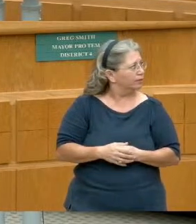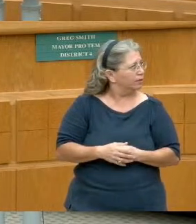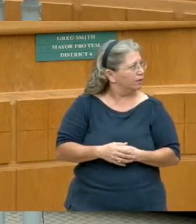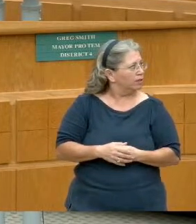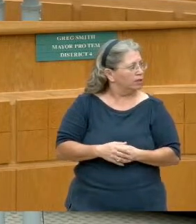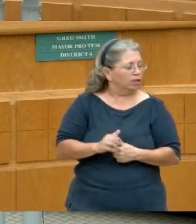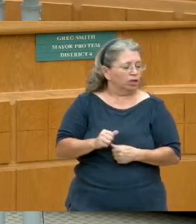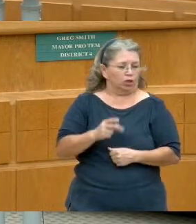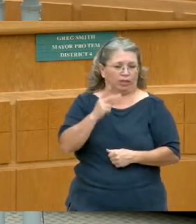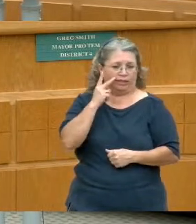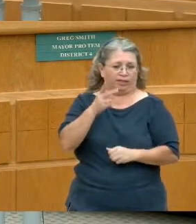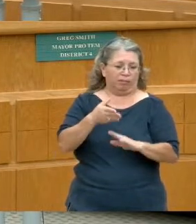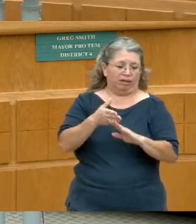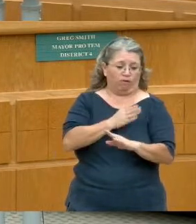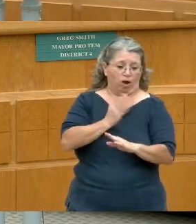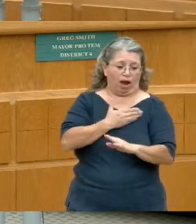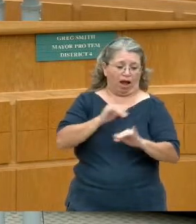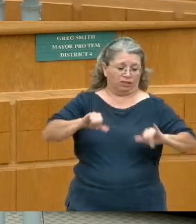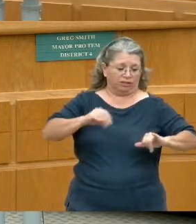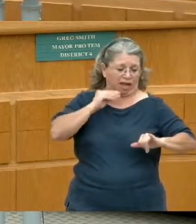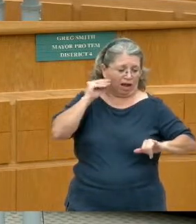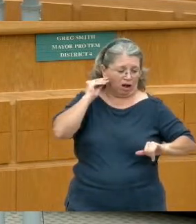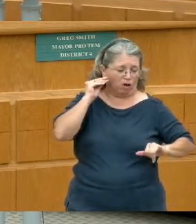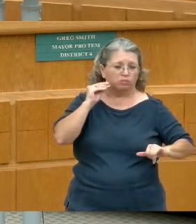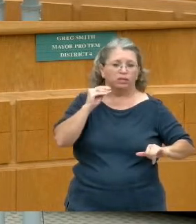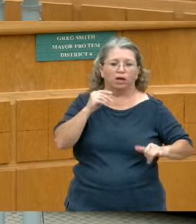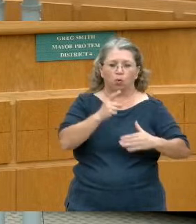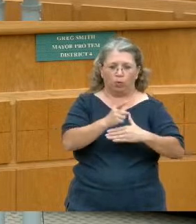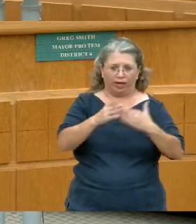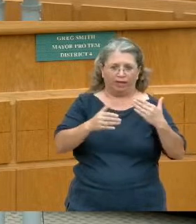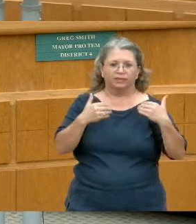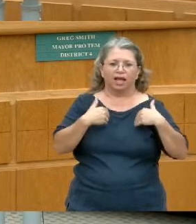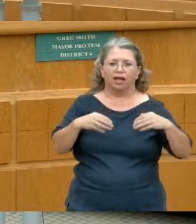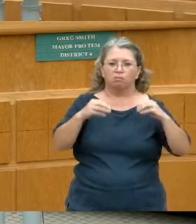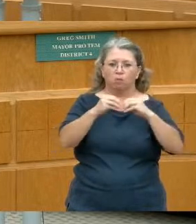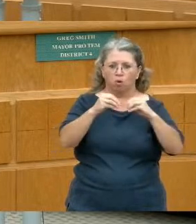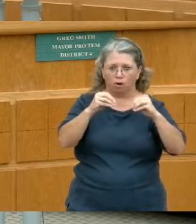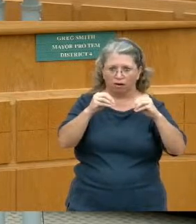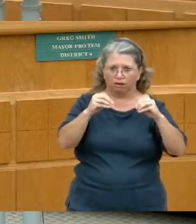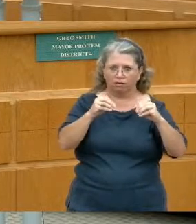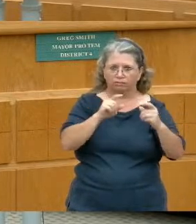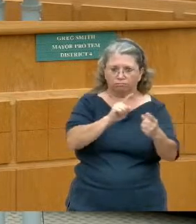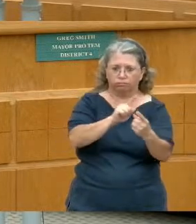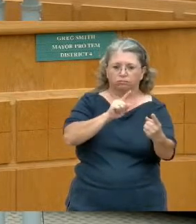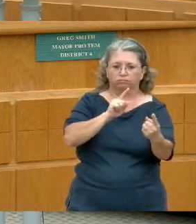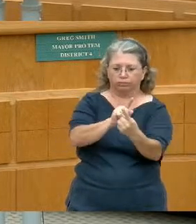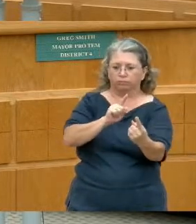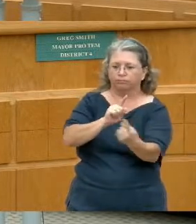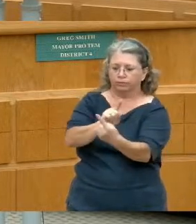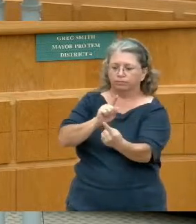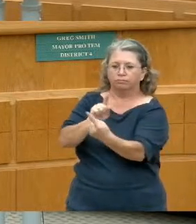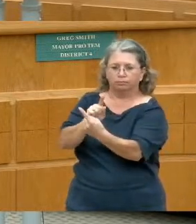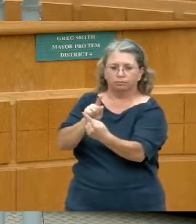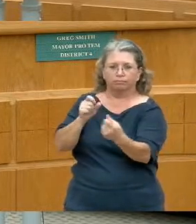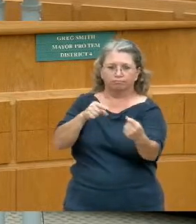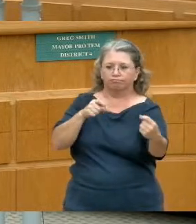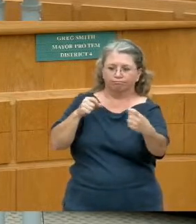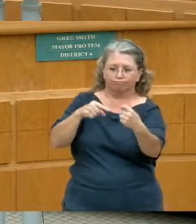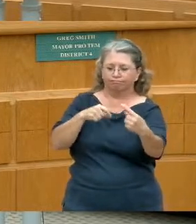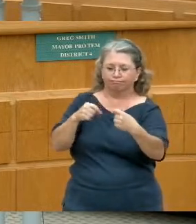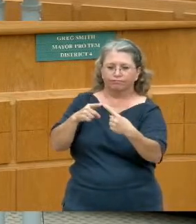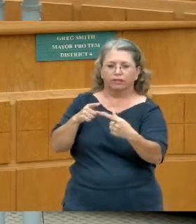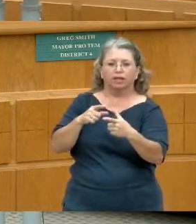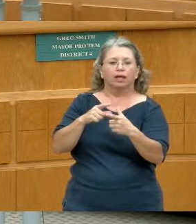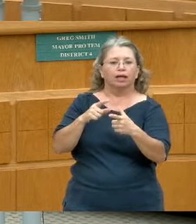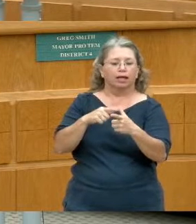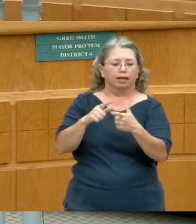that the weekends had more encounters than the weekdays, and then they kind of got even, and now since Open Texas, that gap has opened up